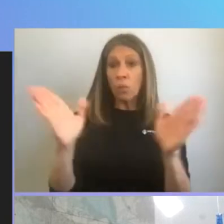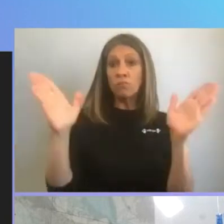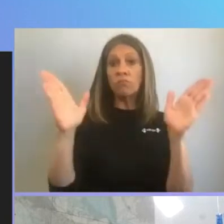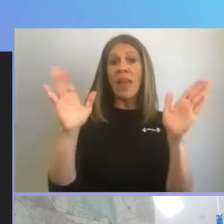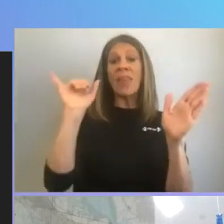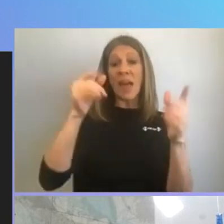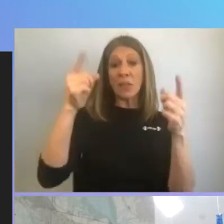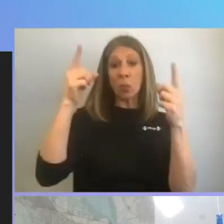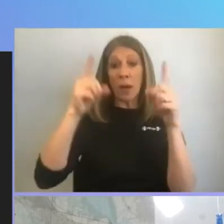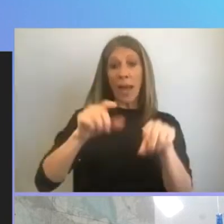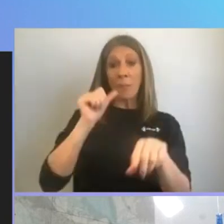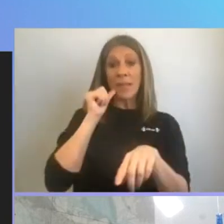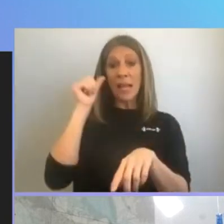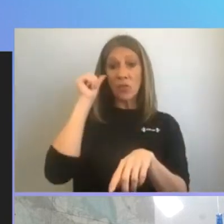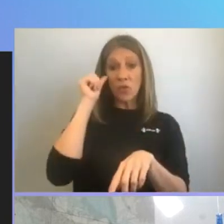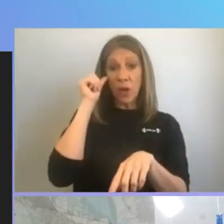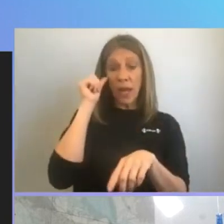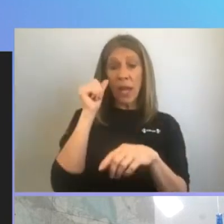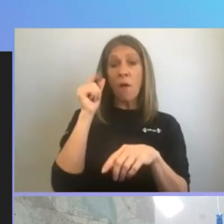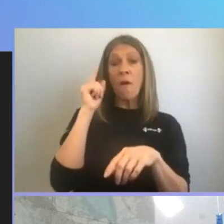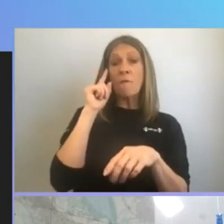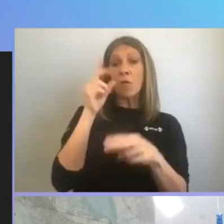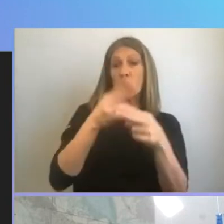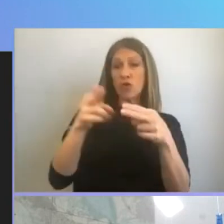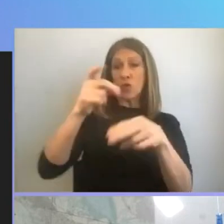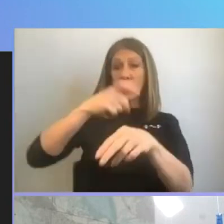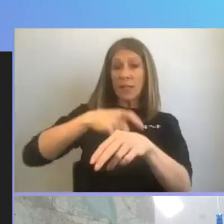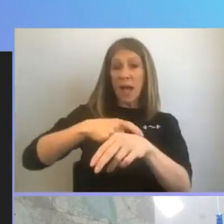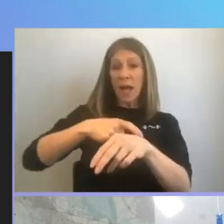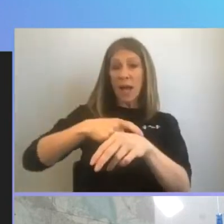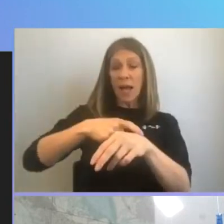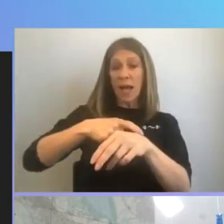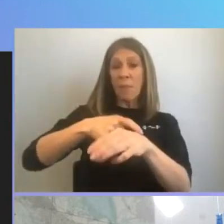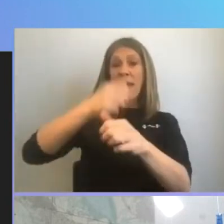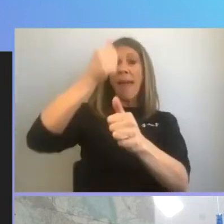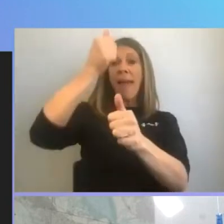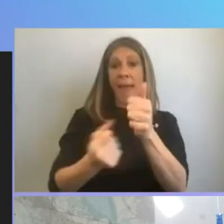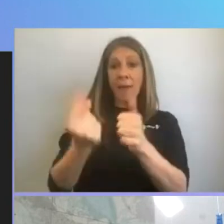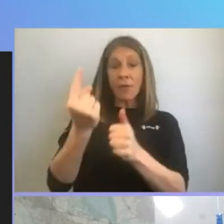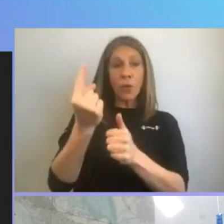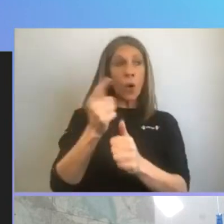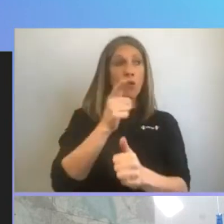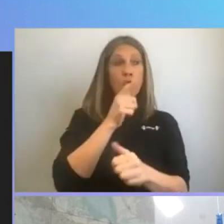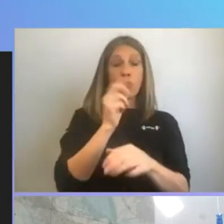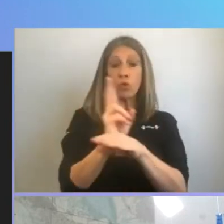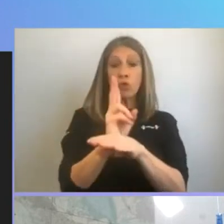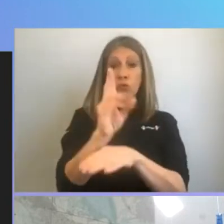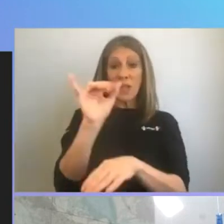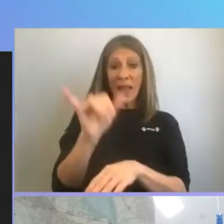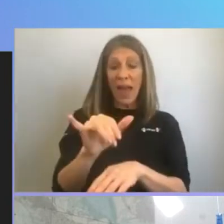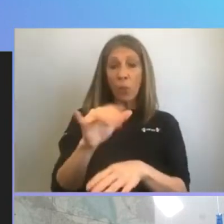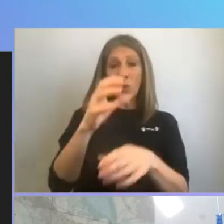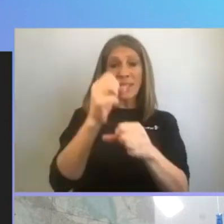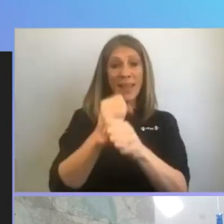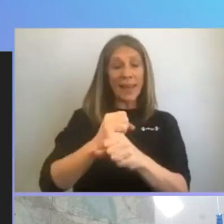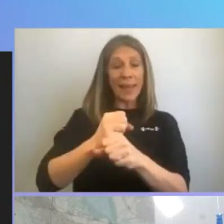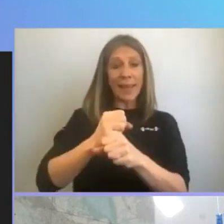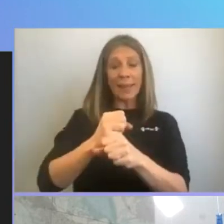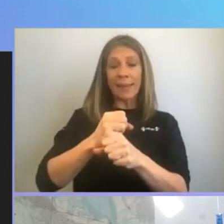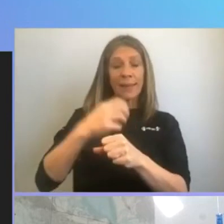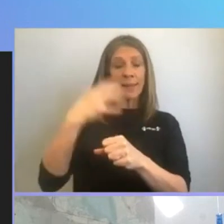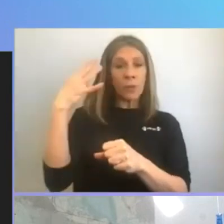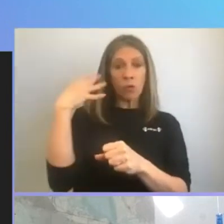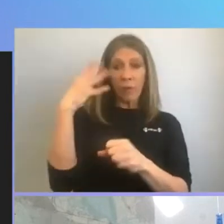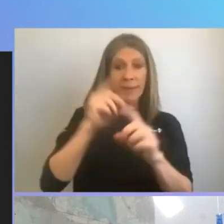what happened yesterday. Was for a little short period of time, everybody who was using it was getting nonsense answers. So